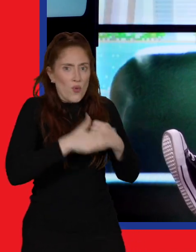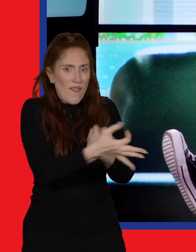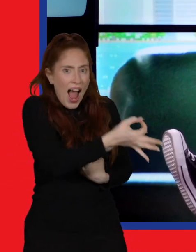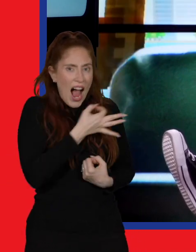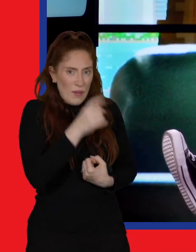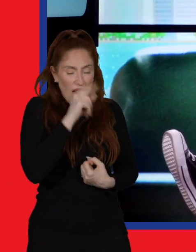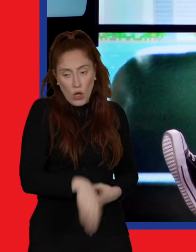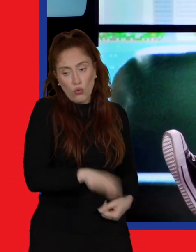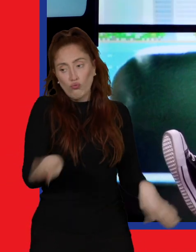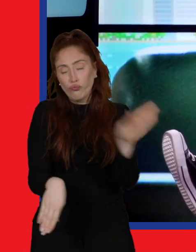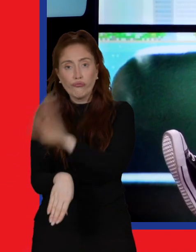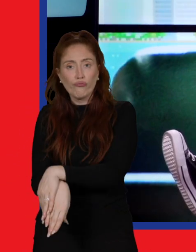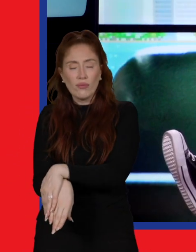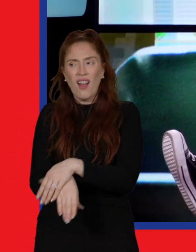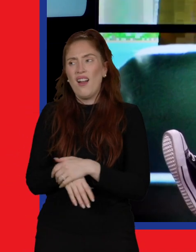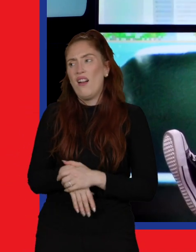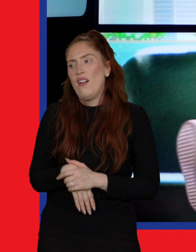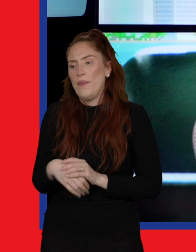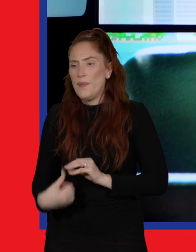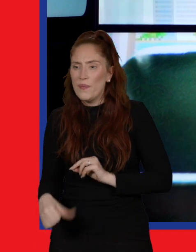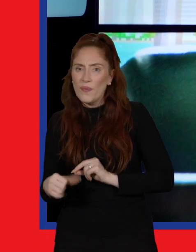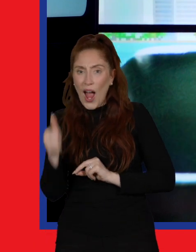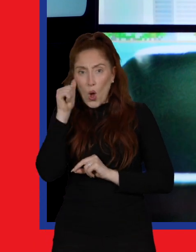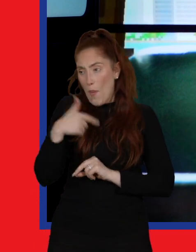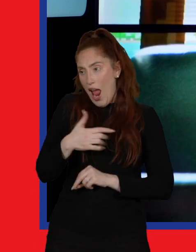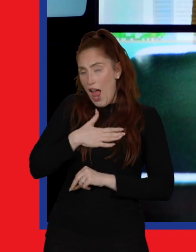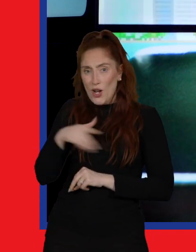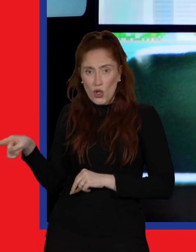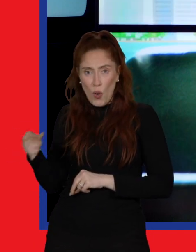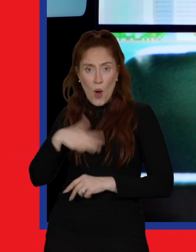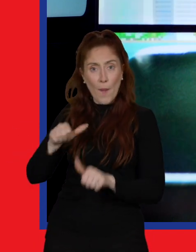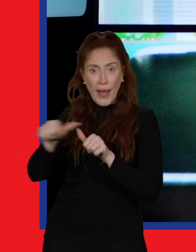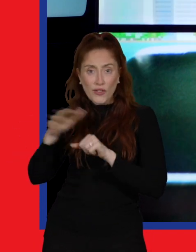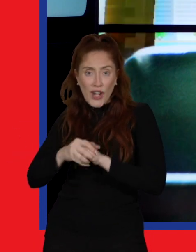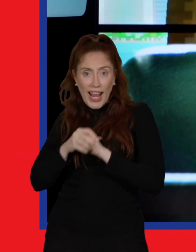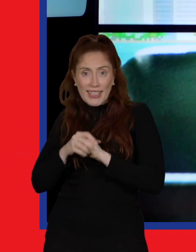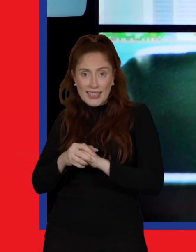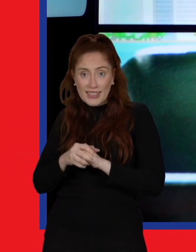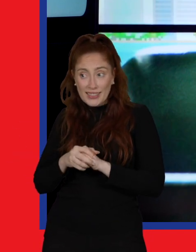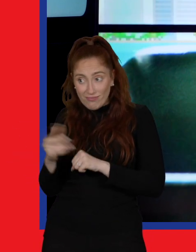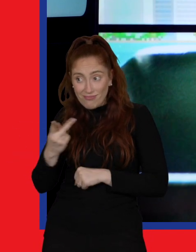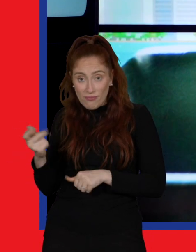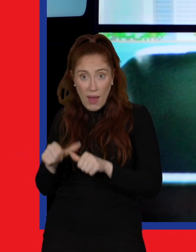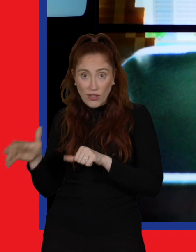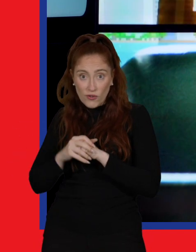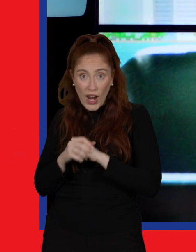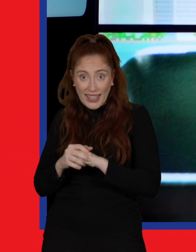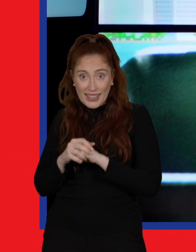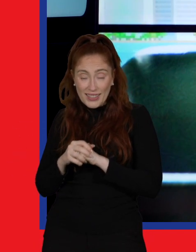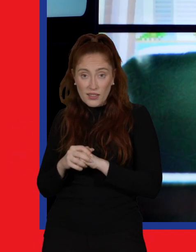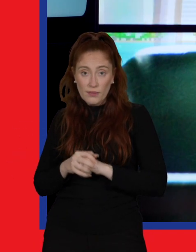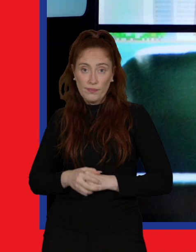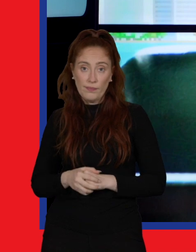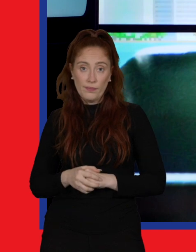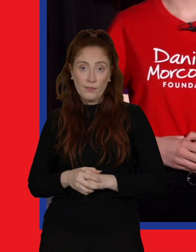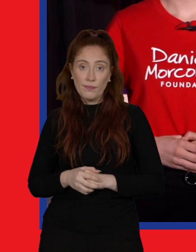didn't get to. You didn't ask me if you could put your leg over me. I know, but I really like you and I want to be best friends. And best friends